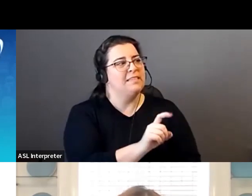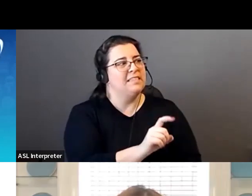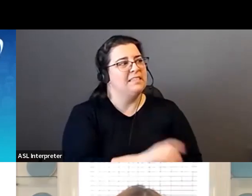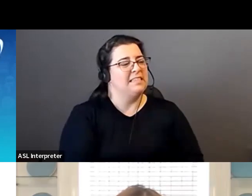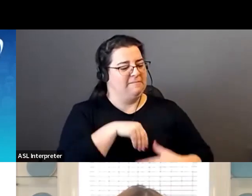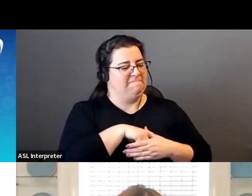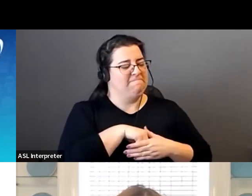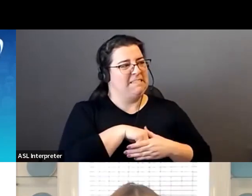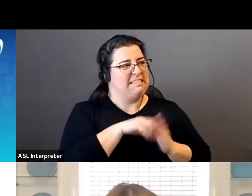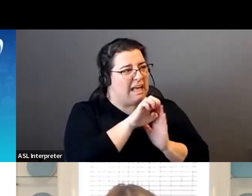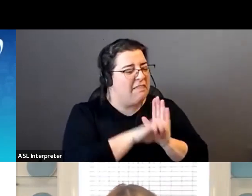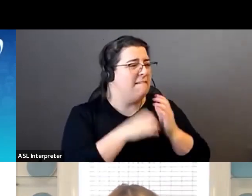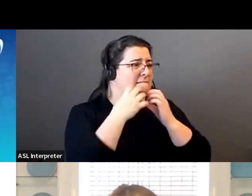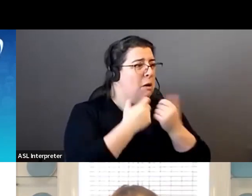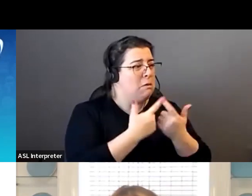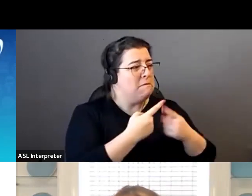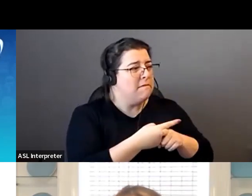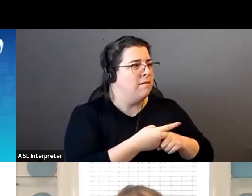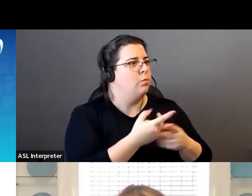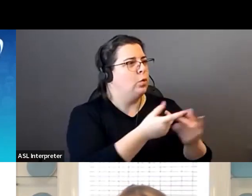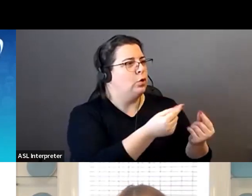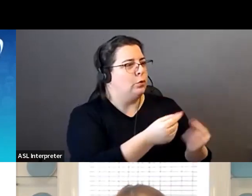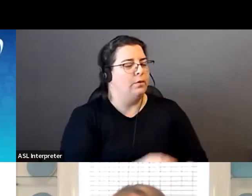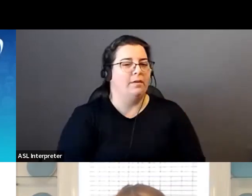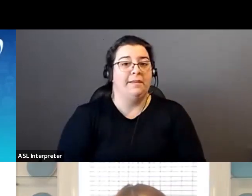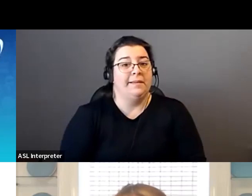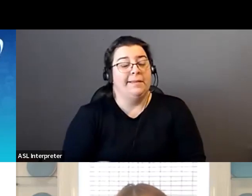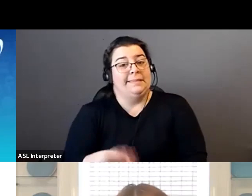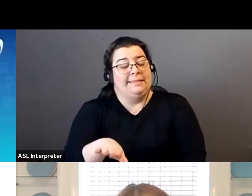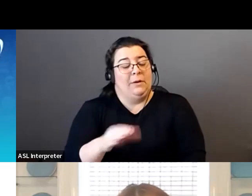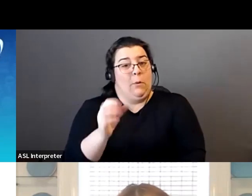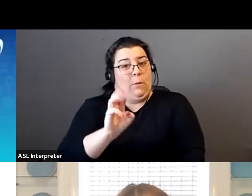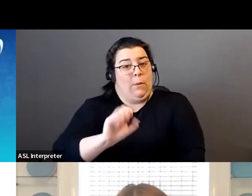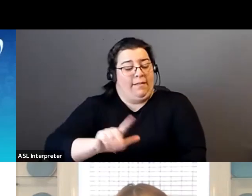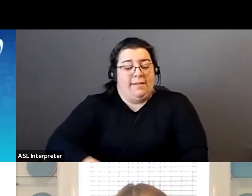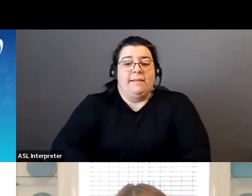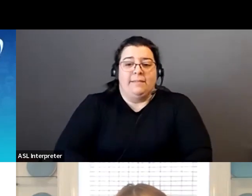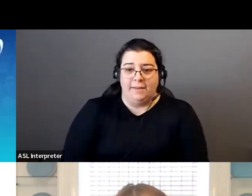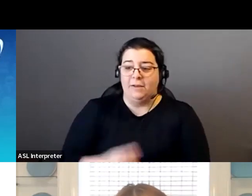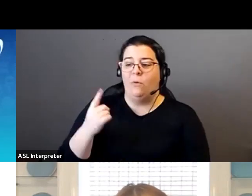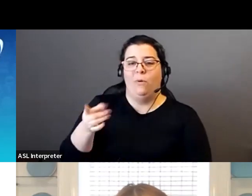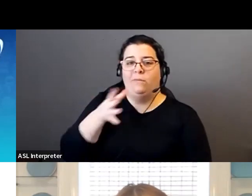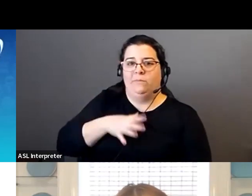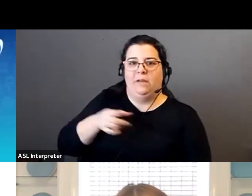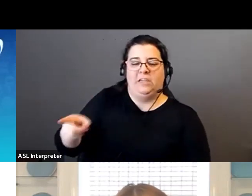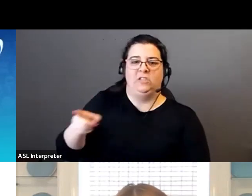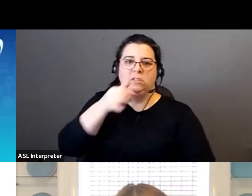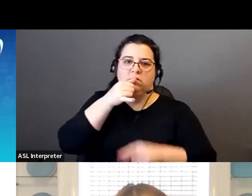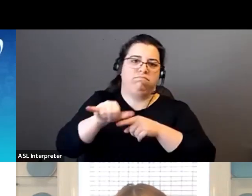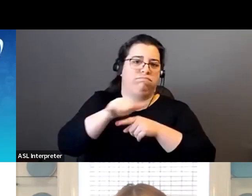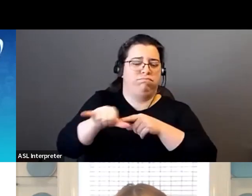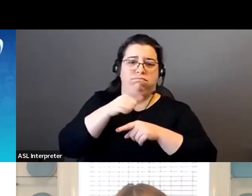ladies curses like a sailor, as they say, old term. Now for that platform, it's good, but when I put out the